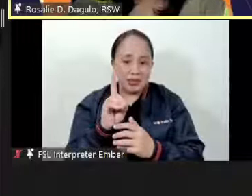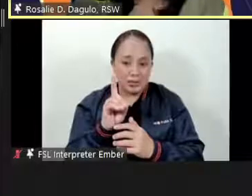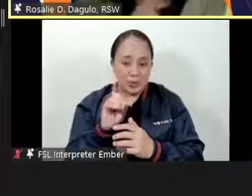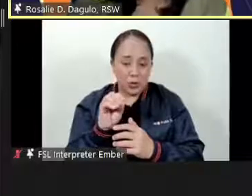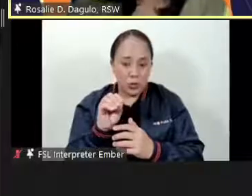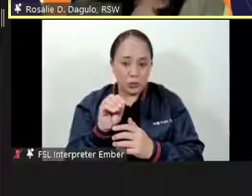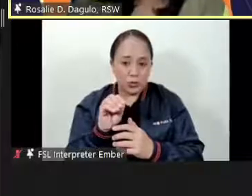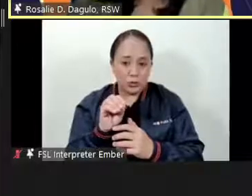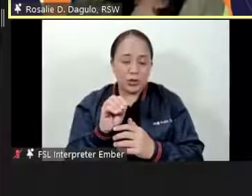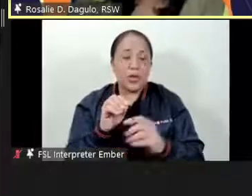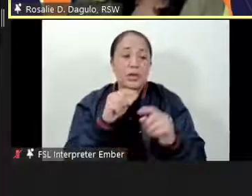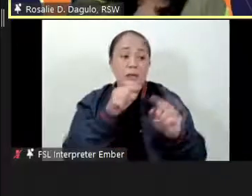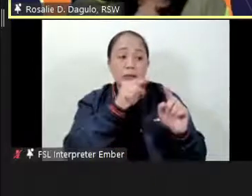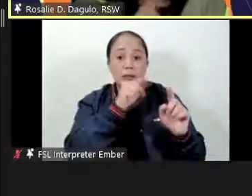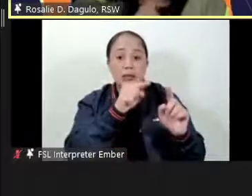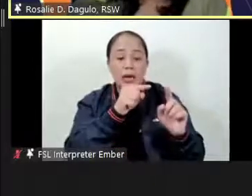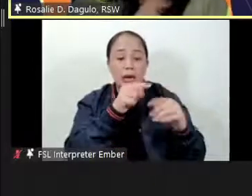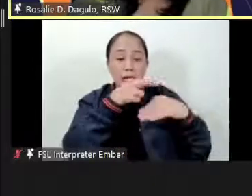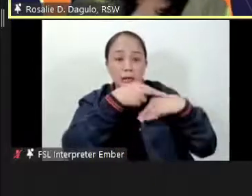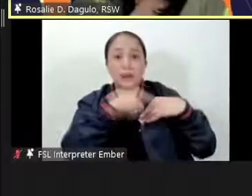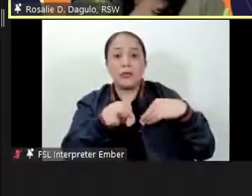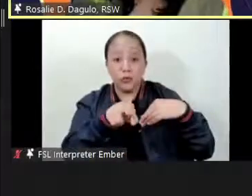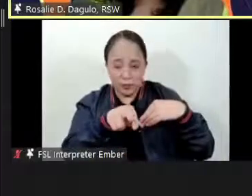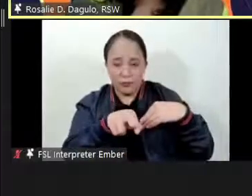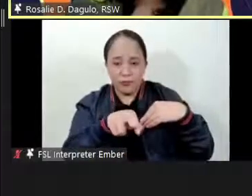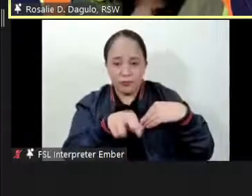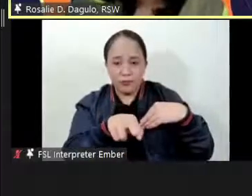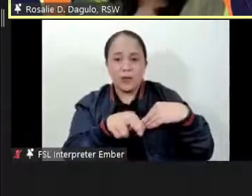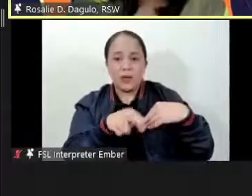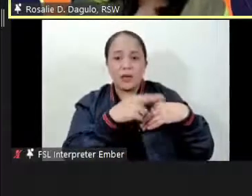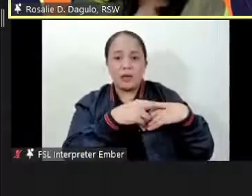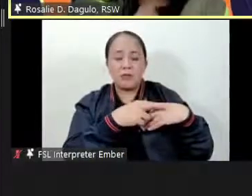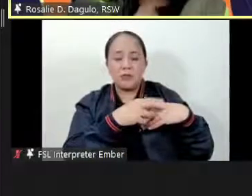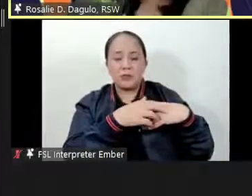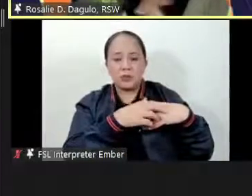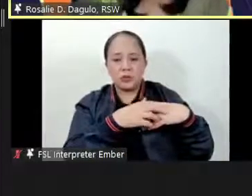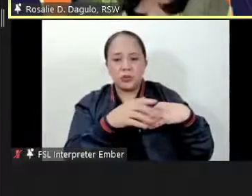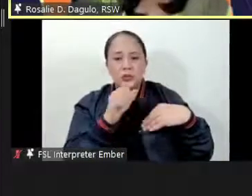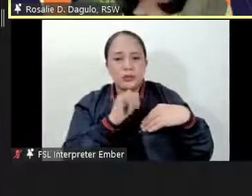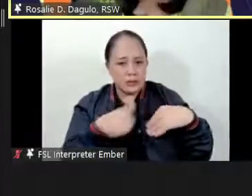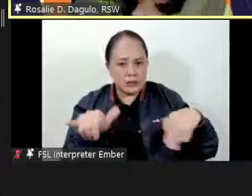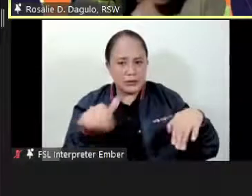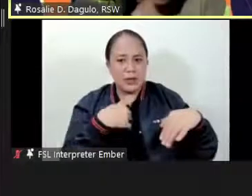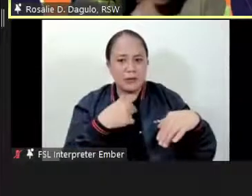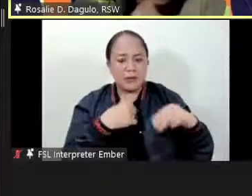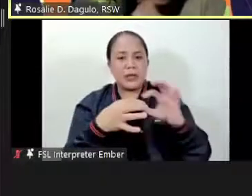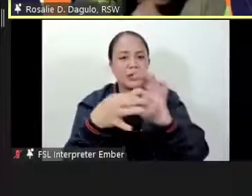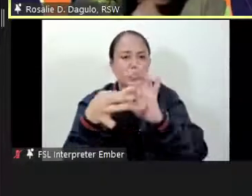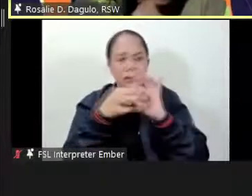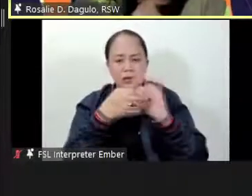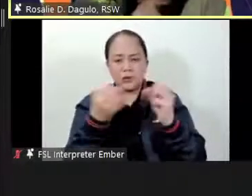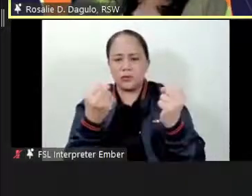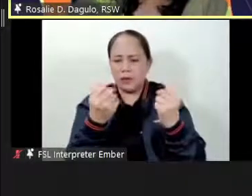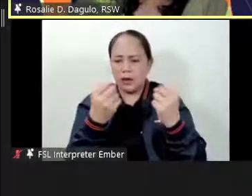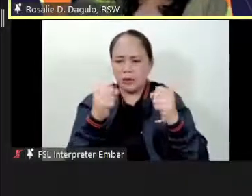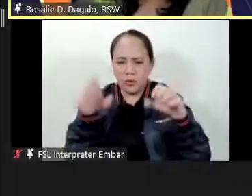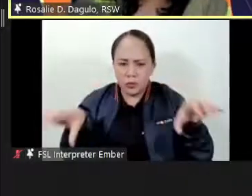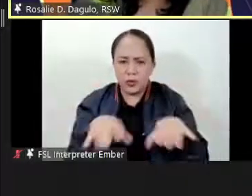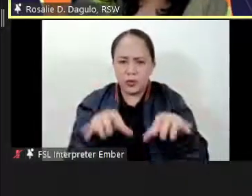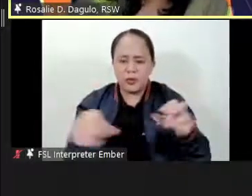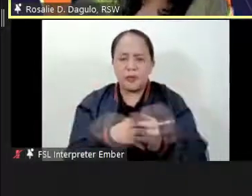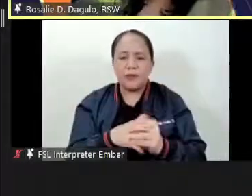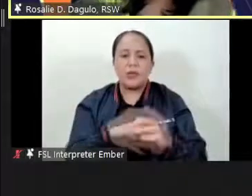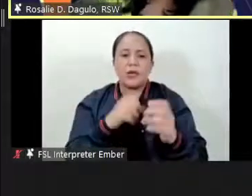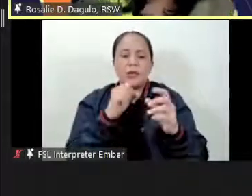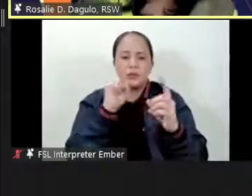LSWDOs are the source of referral, but to a large extent, they are also engaged in many tasks in case management,